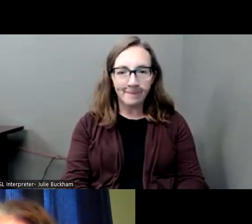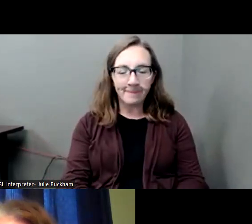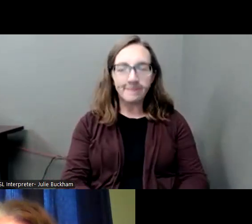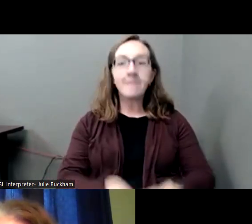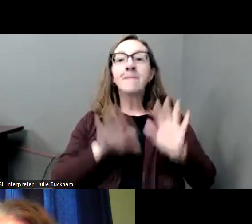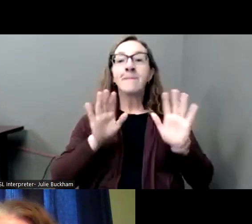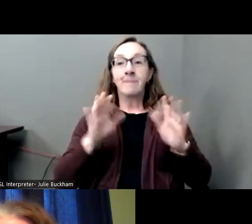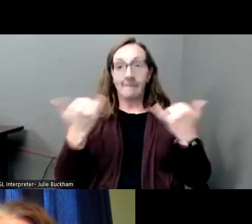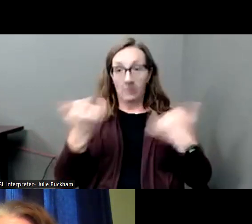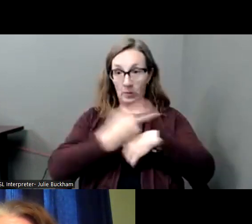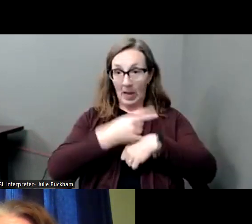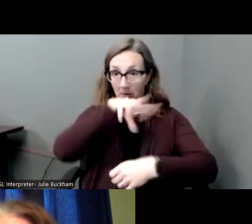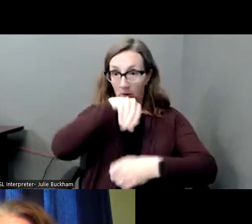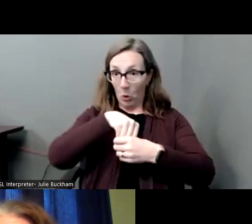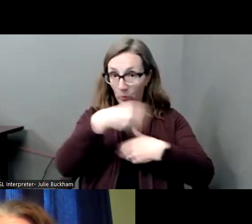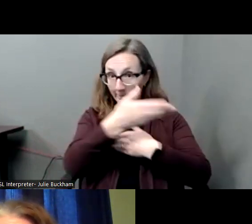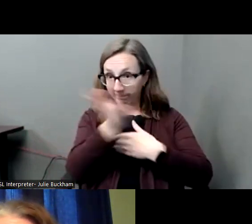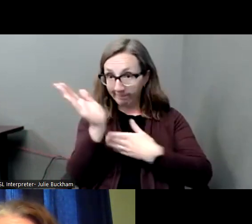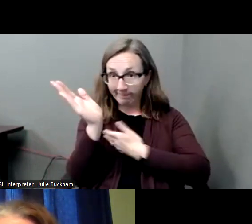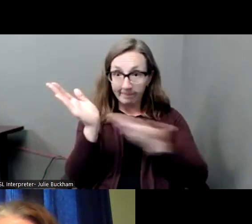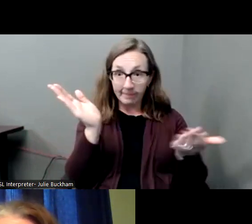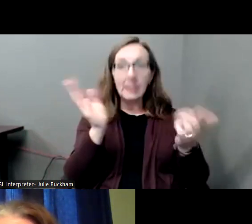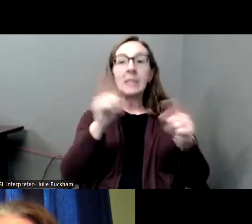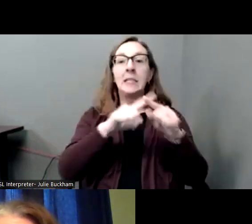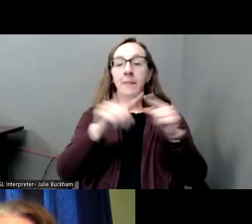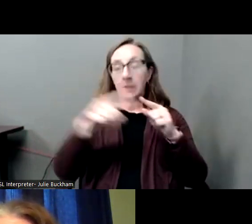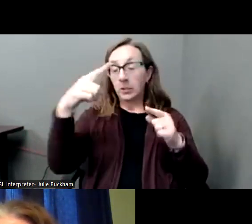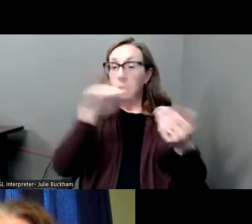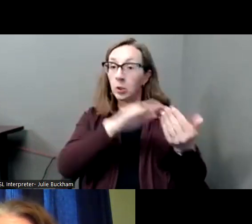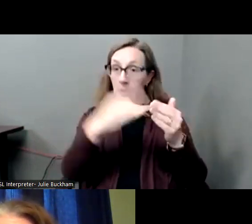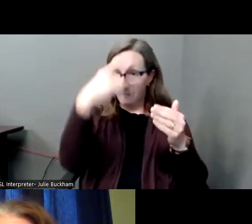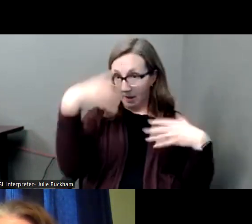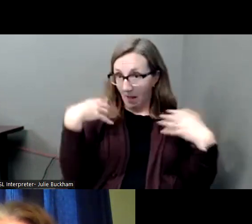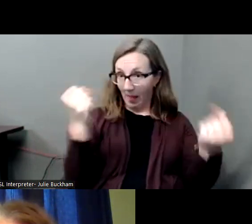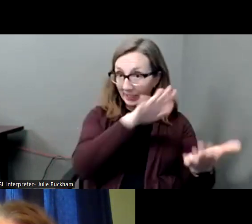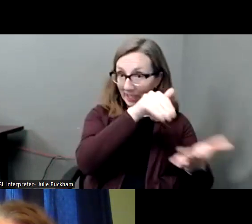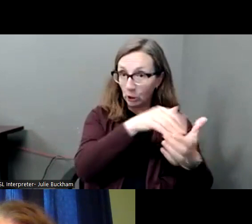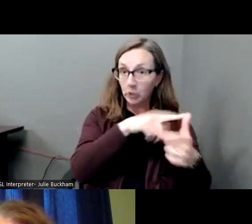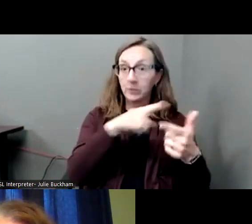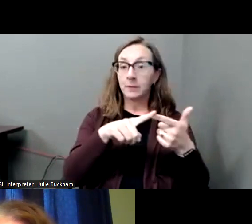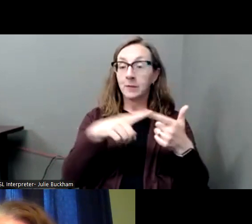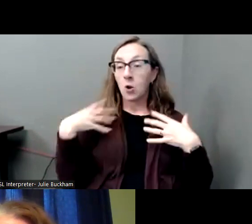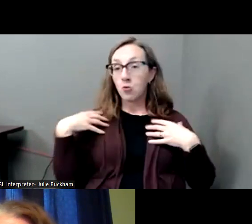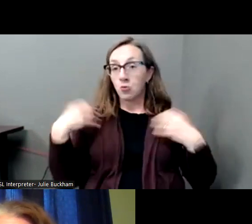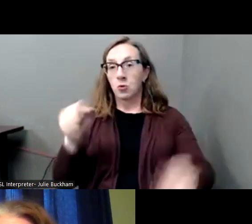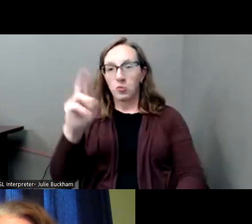On our call today, we have people representing community mental health centers, recovery community